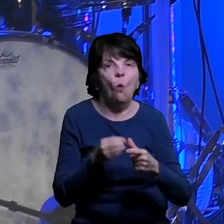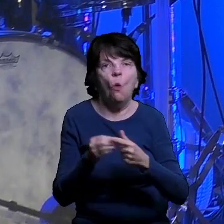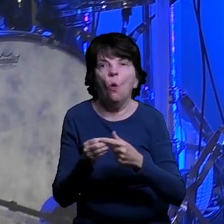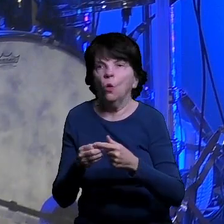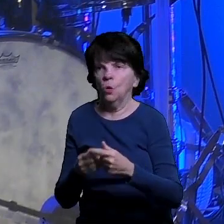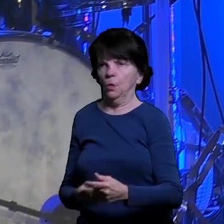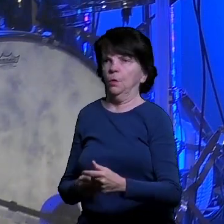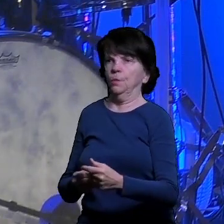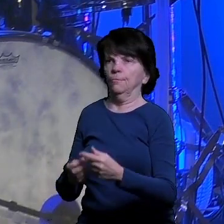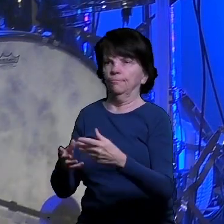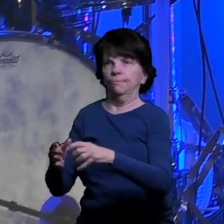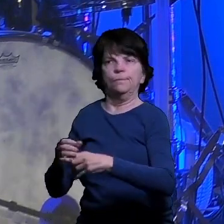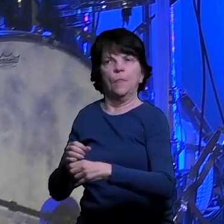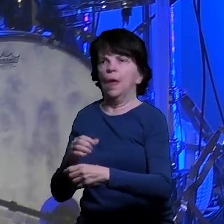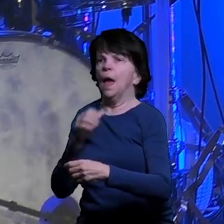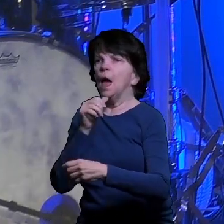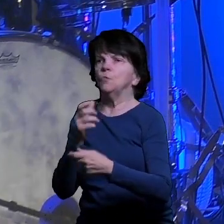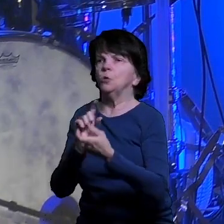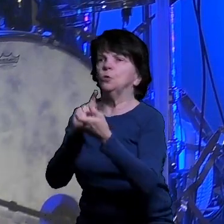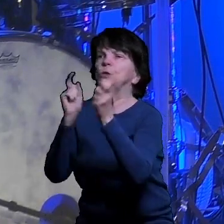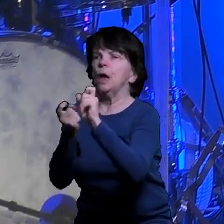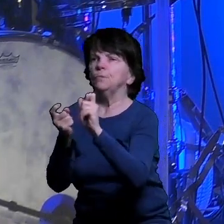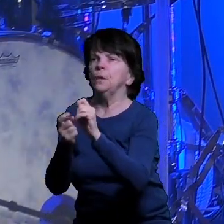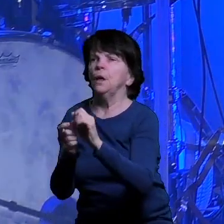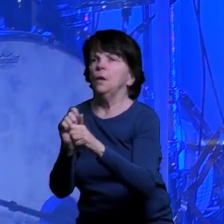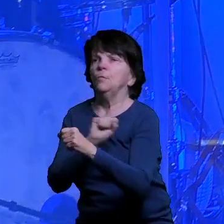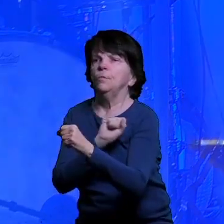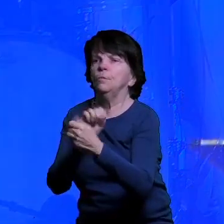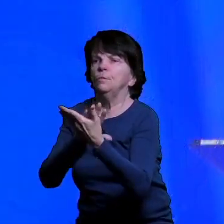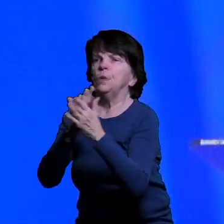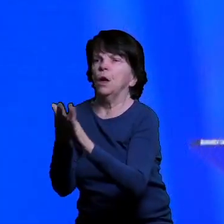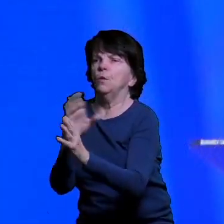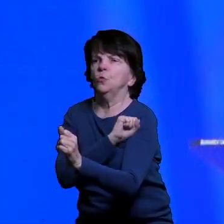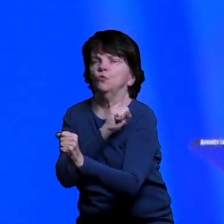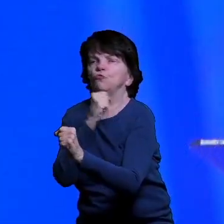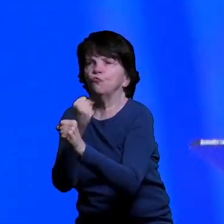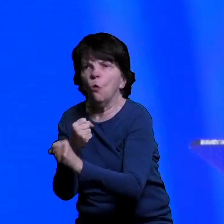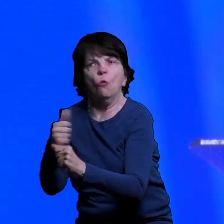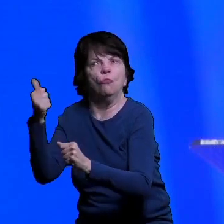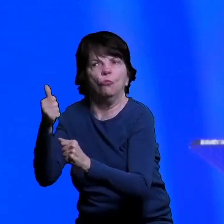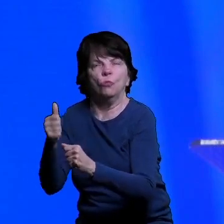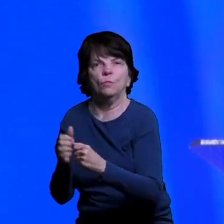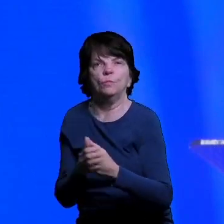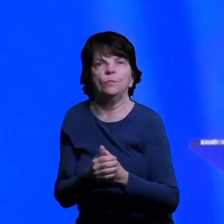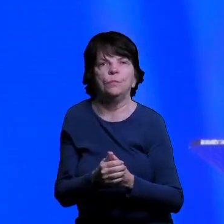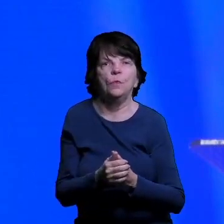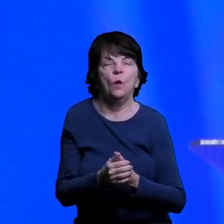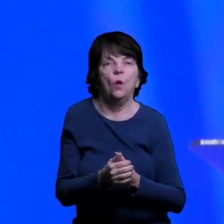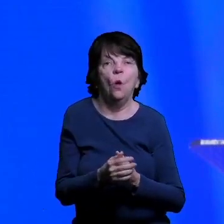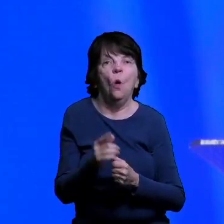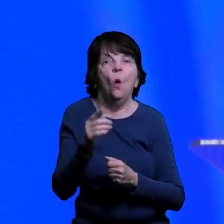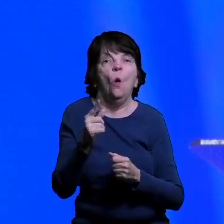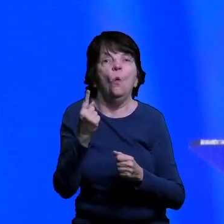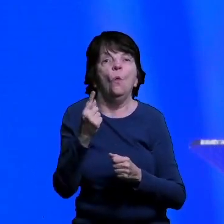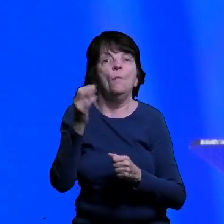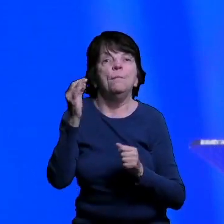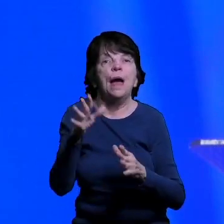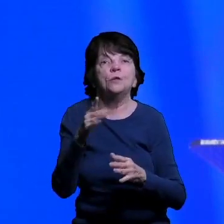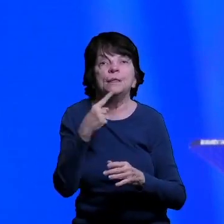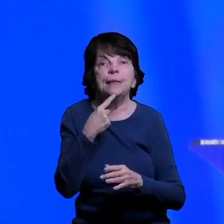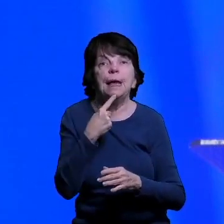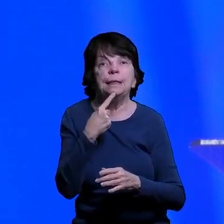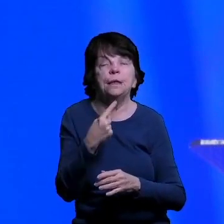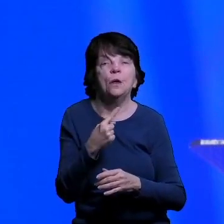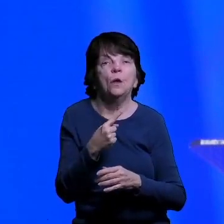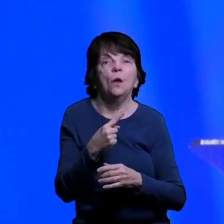life? One pastor once said it this way, where do you get the resilience to keep going? Faith,